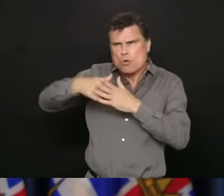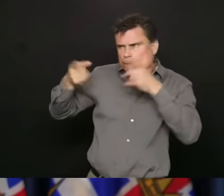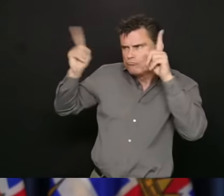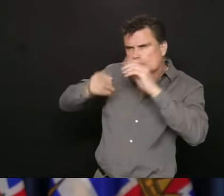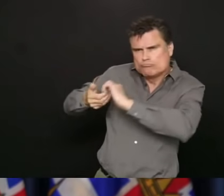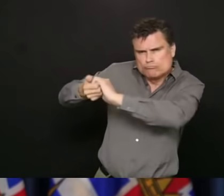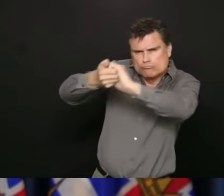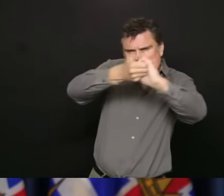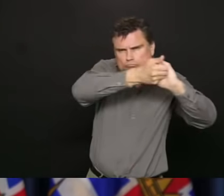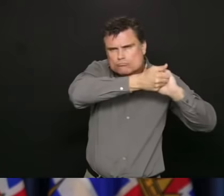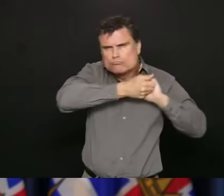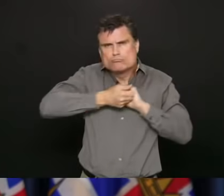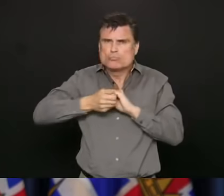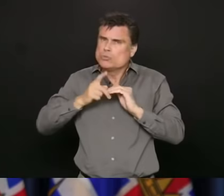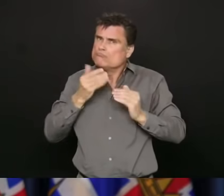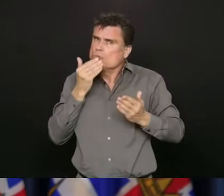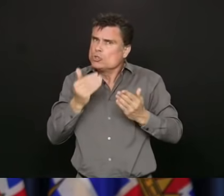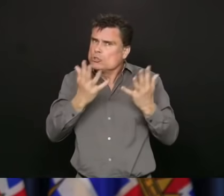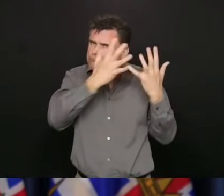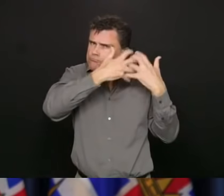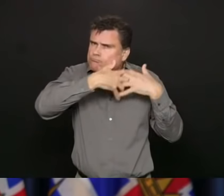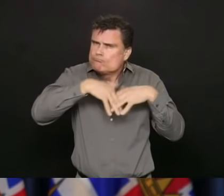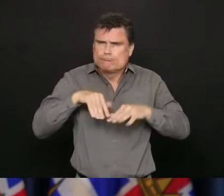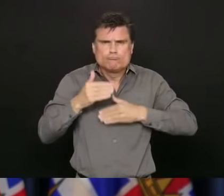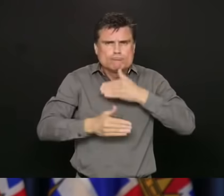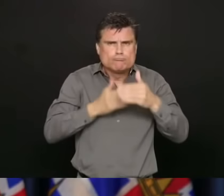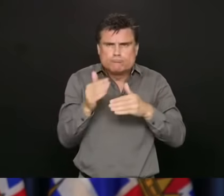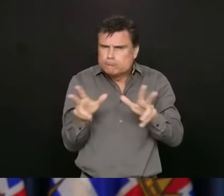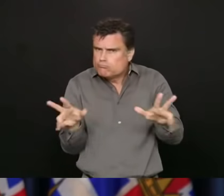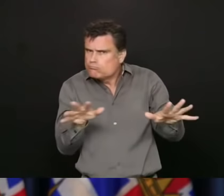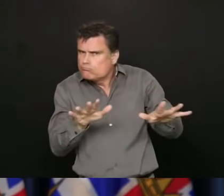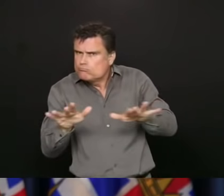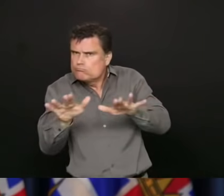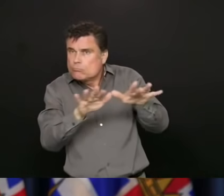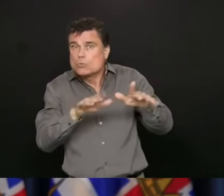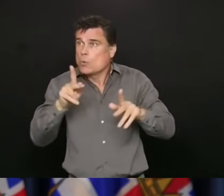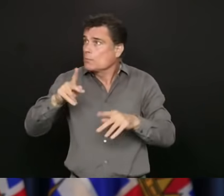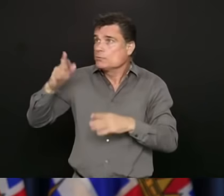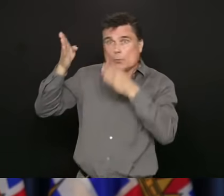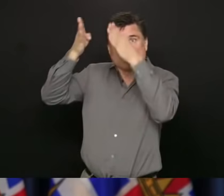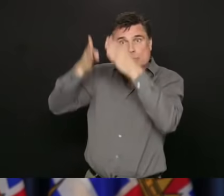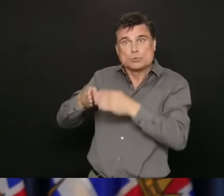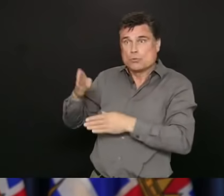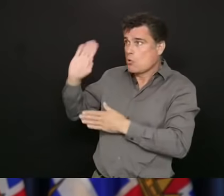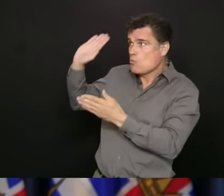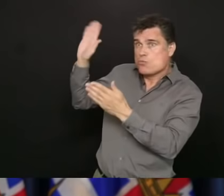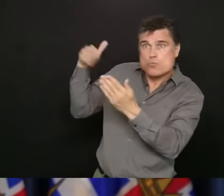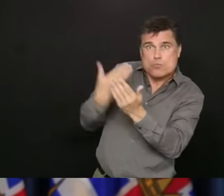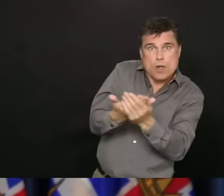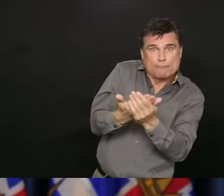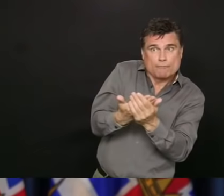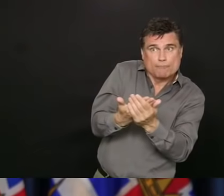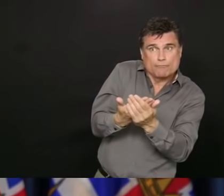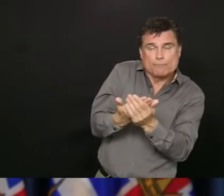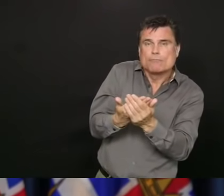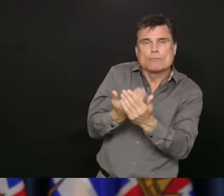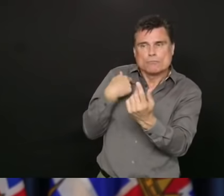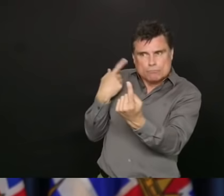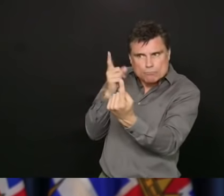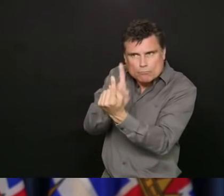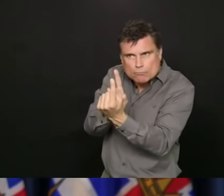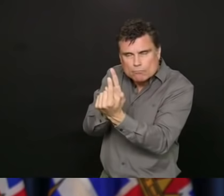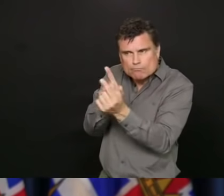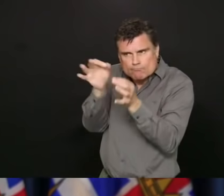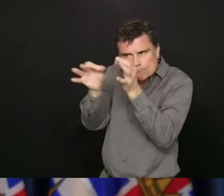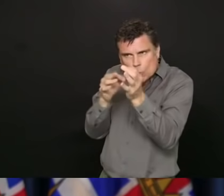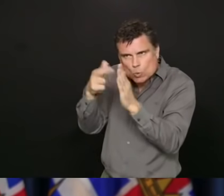that people, when they come into the country appropriately, have a plan to make sure they're protecting not just themselves, but the broader community. I'm grateful we